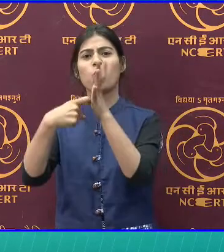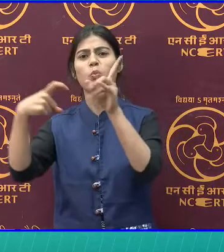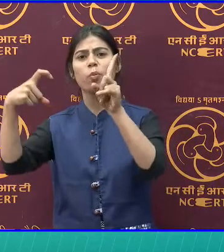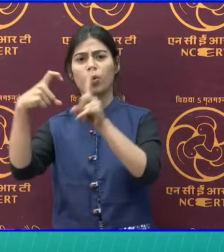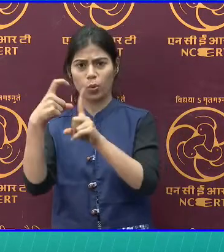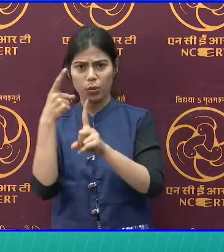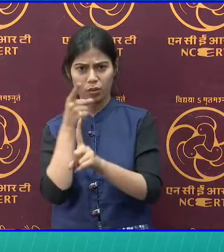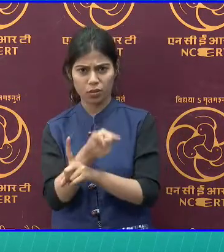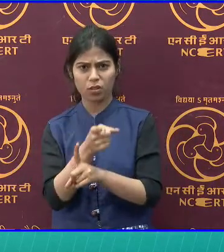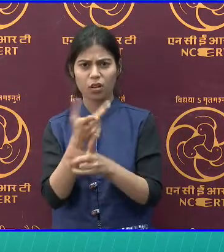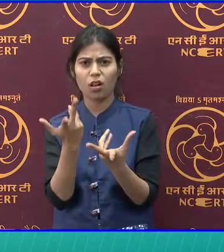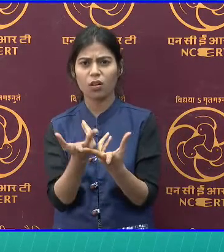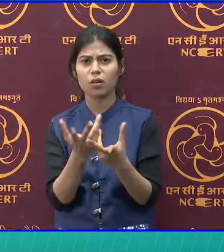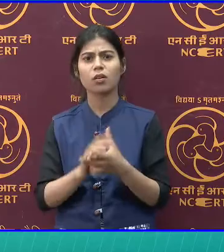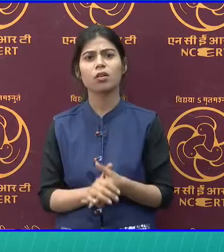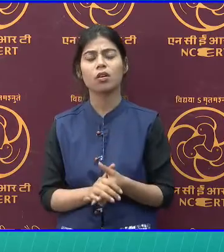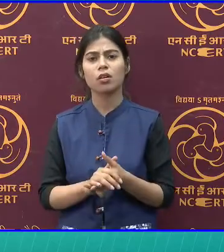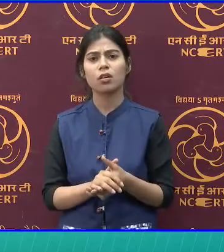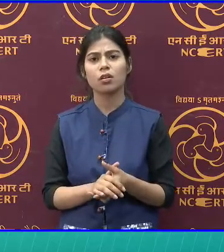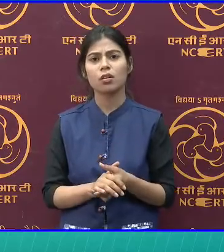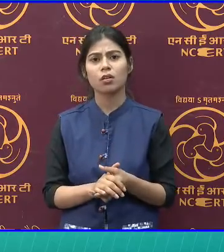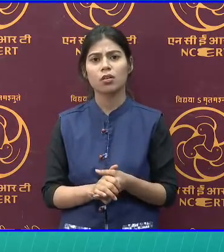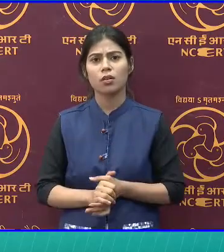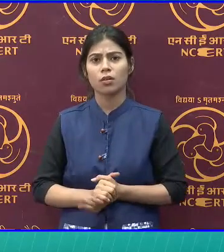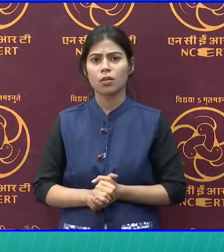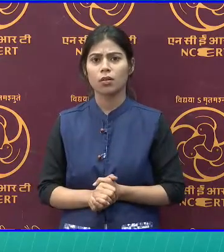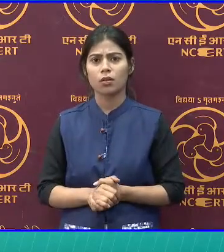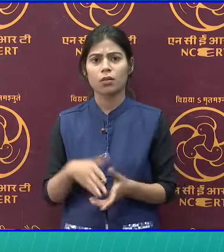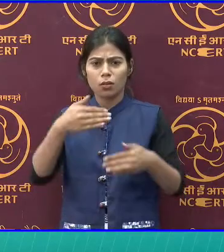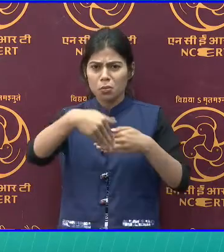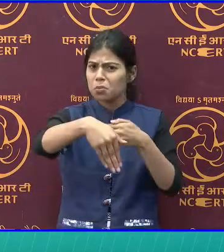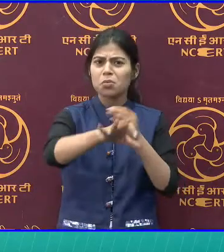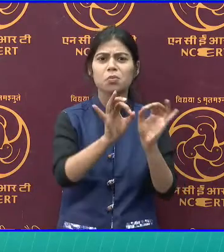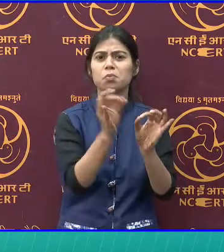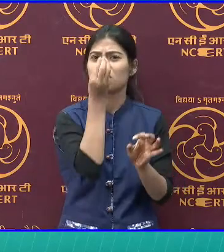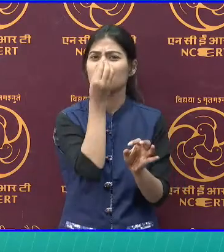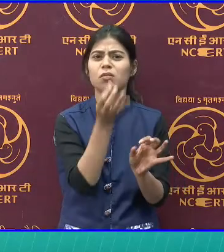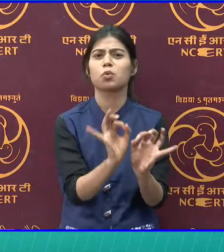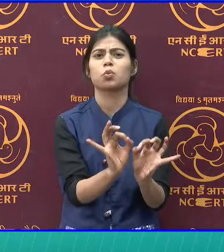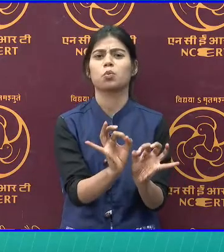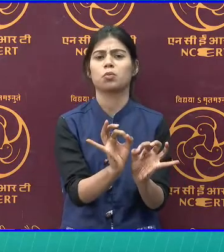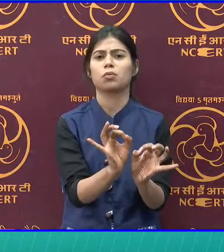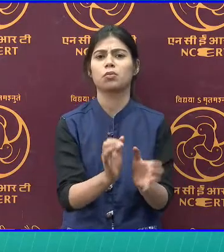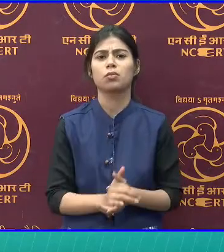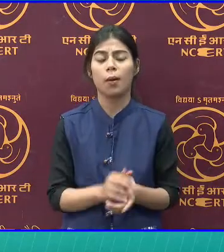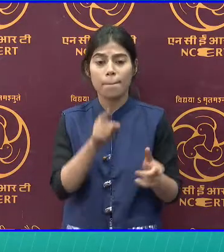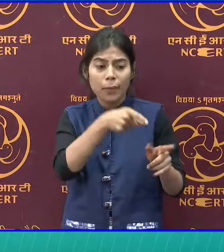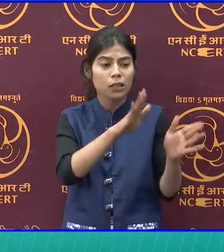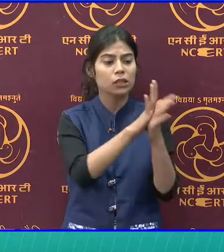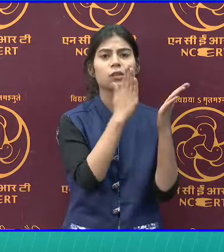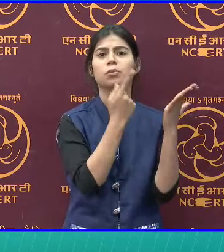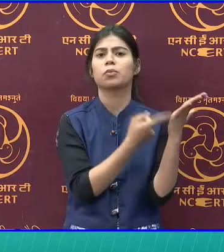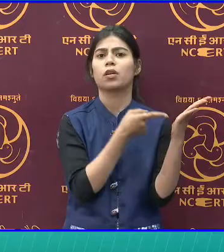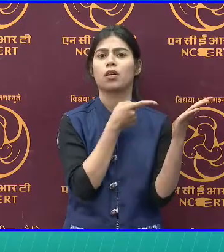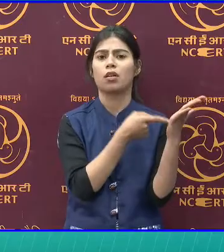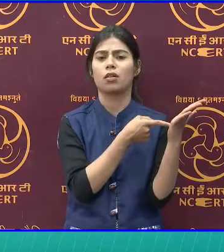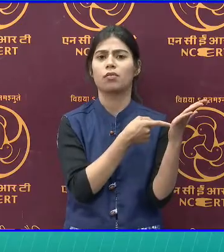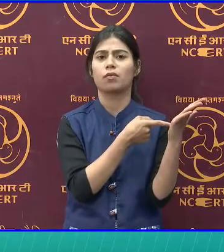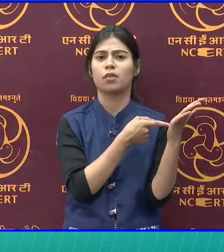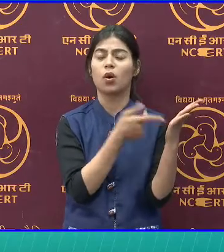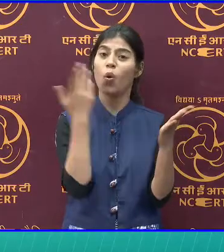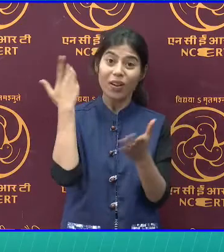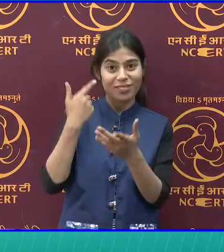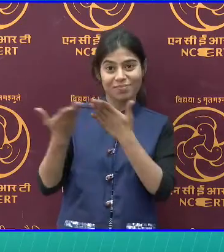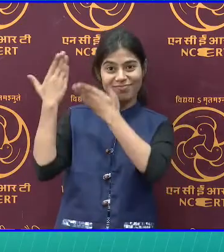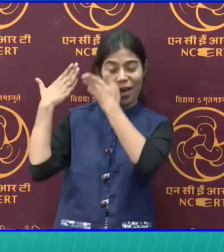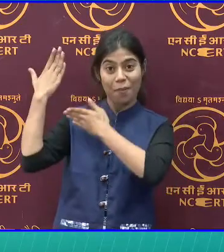reduce that kind of thing, but it's not going up easily actually. So in this book, habit of many years.